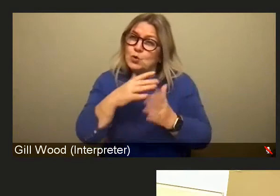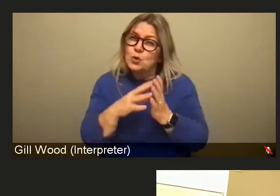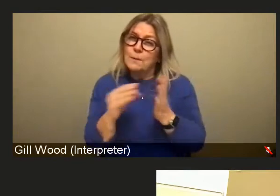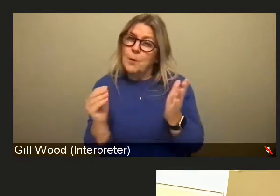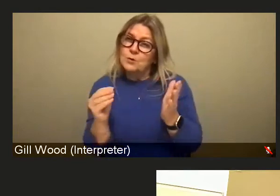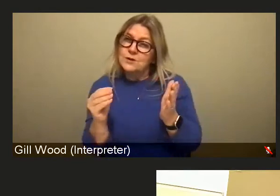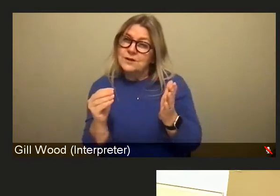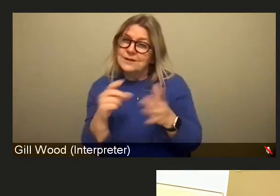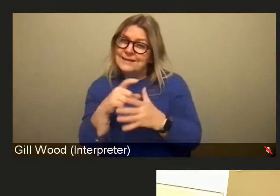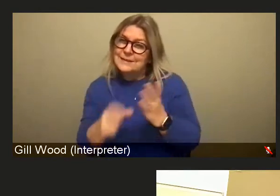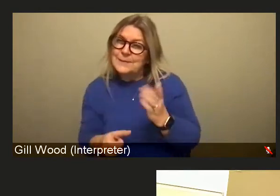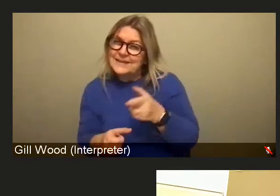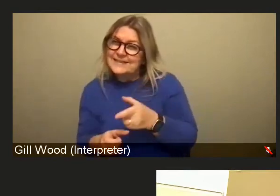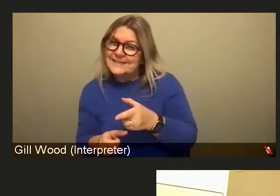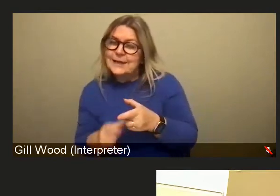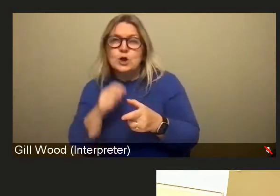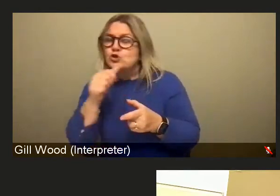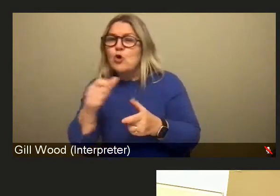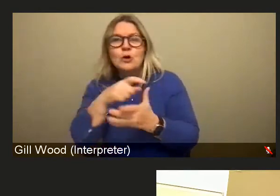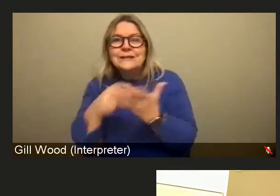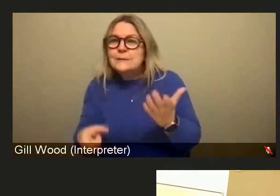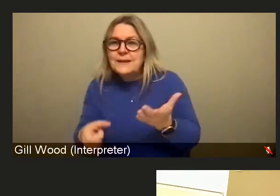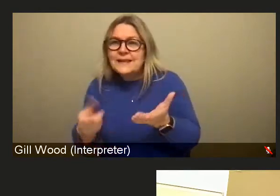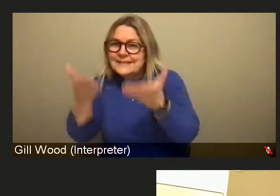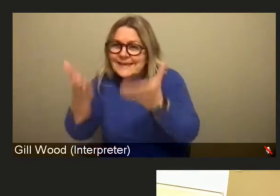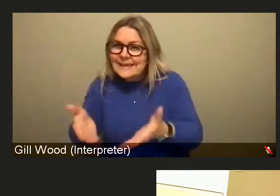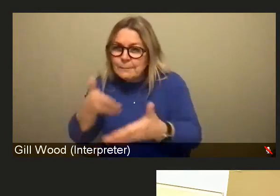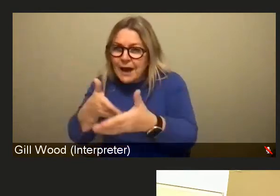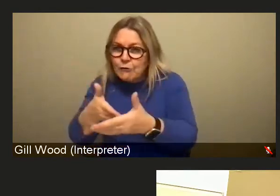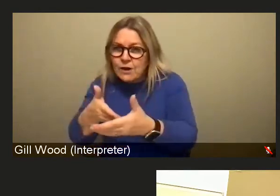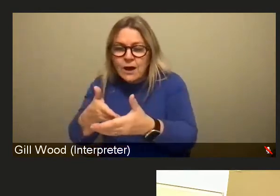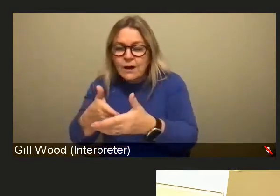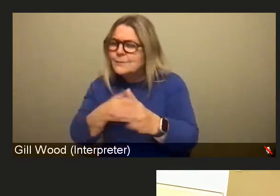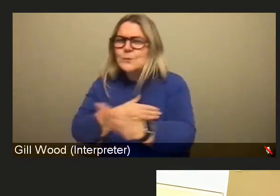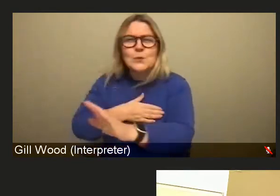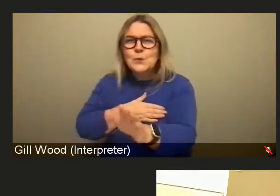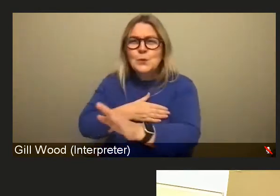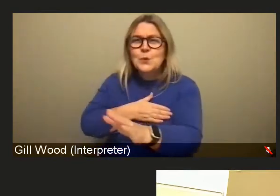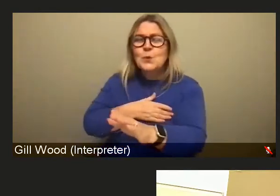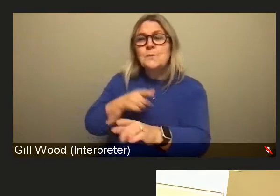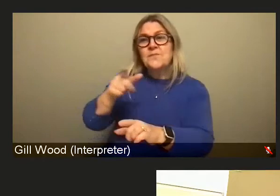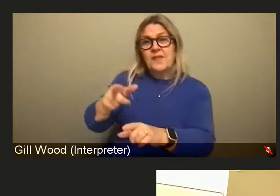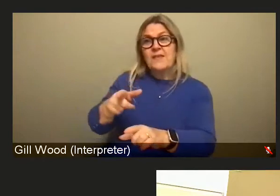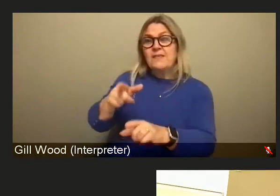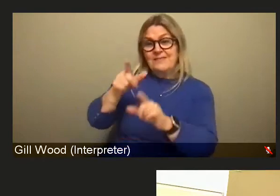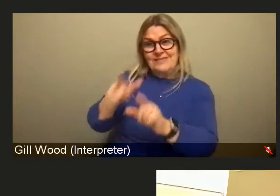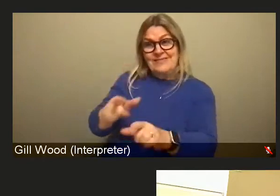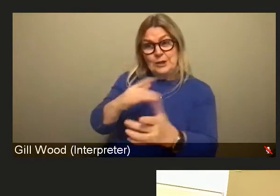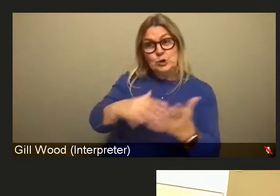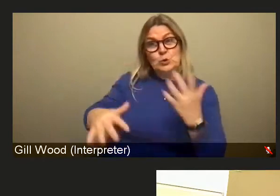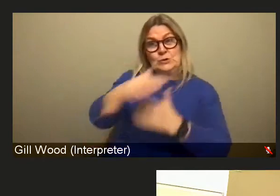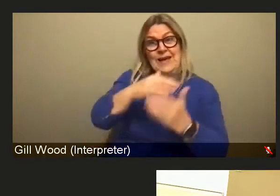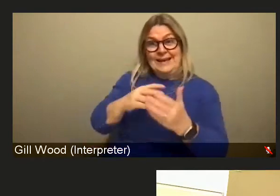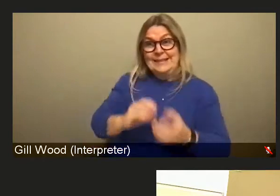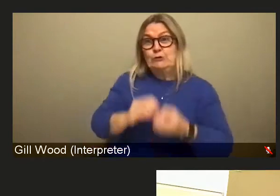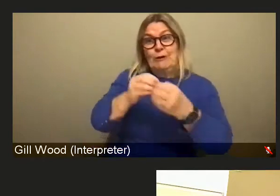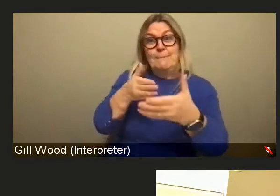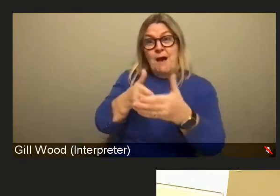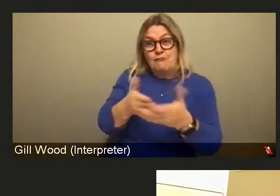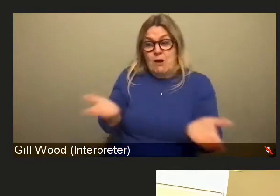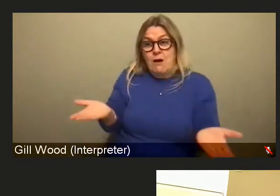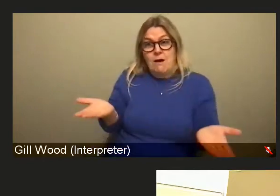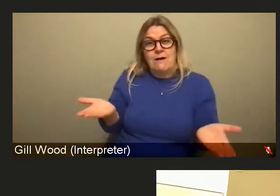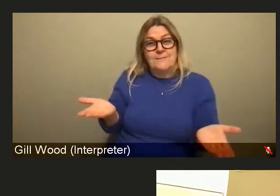it's not the disability itself, it's the barrier. It's what the barriers that society put on us. And again, suggest